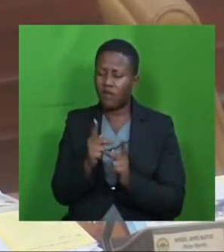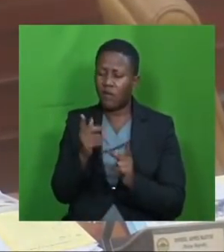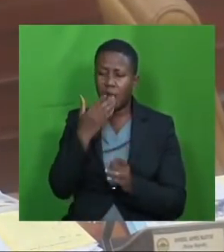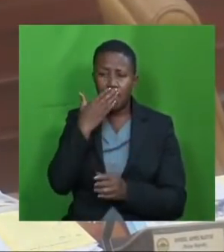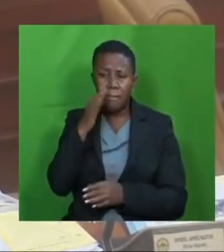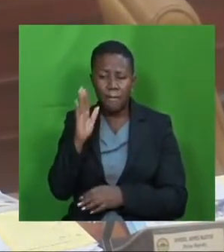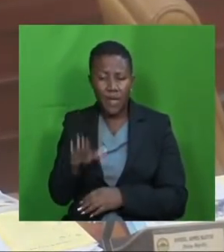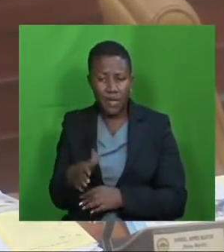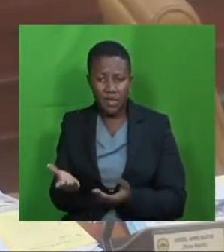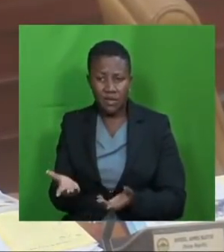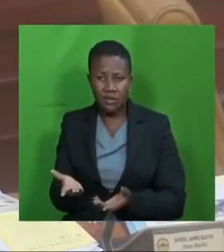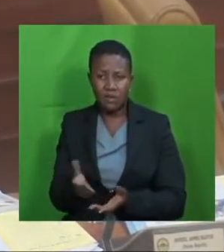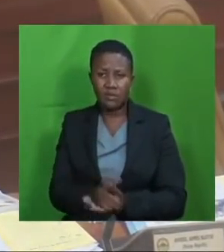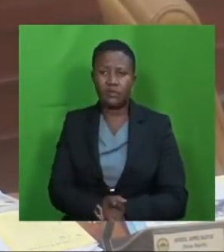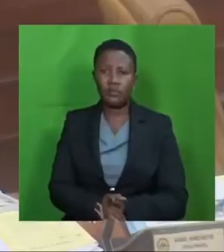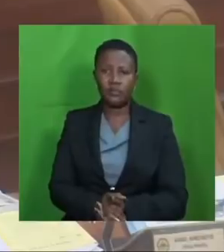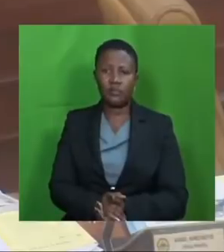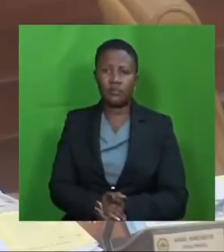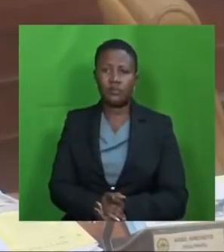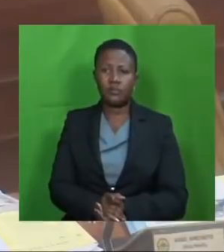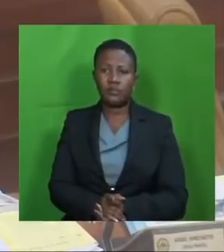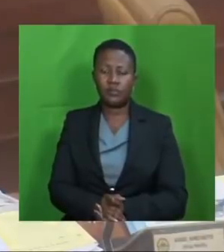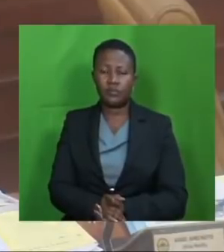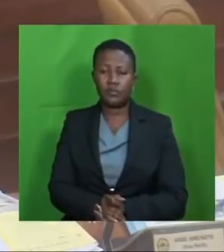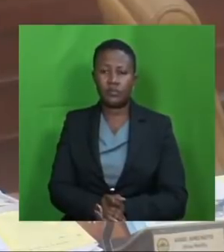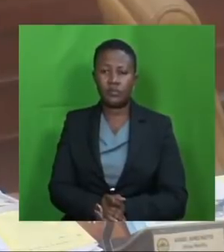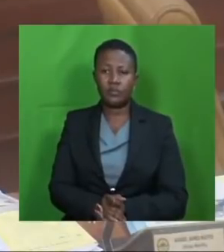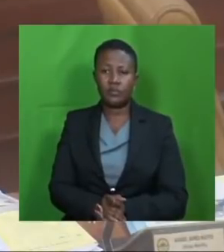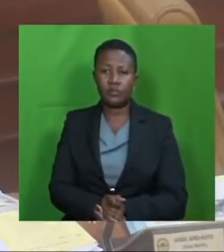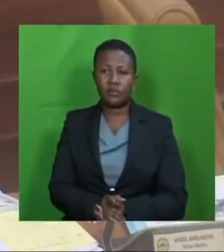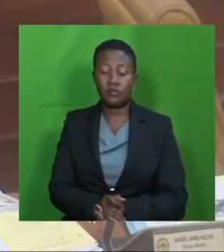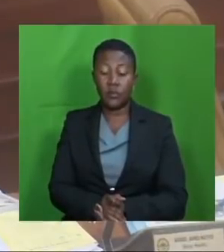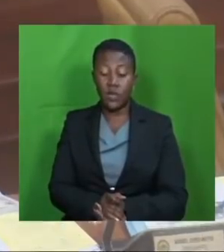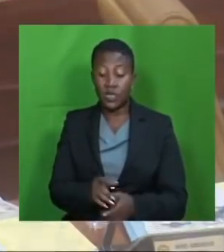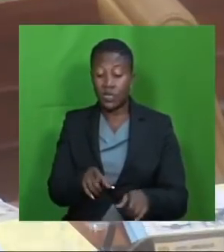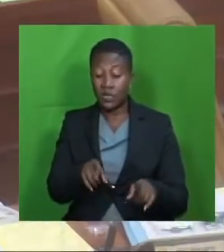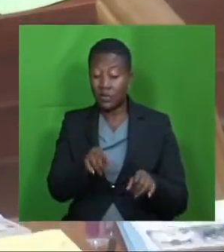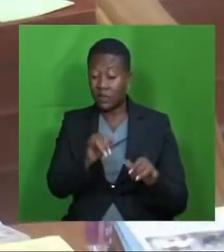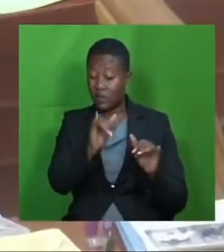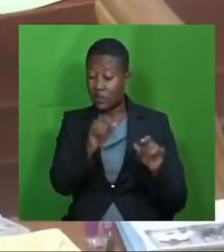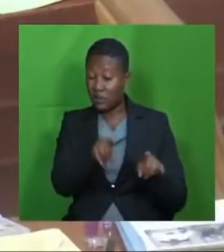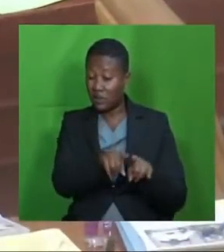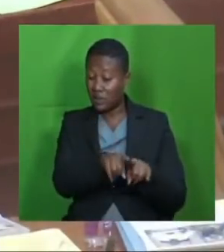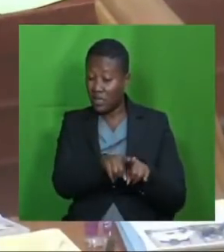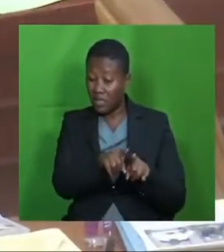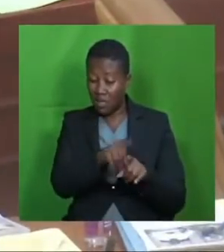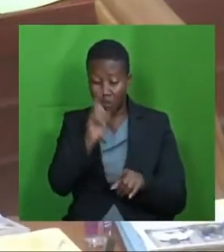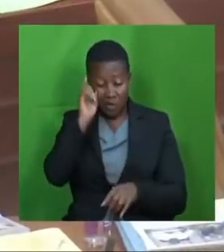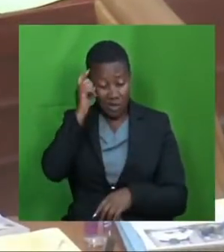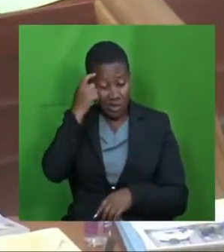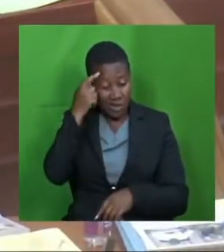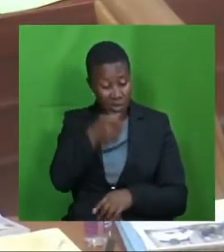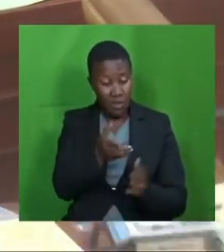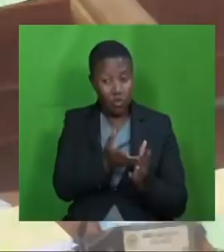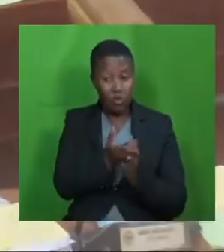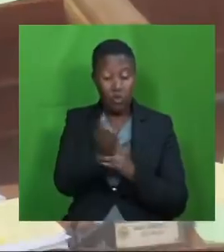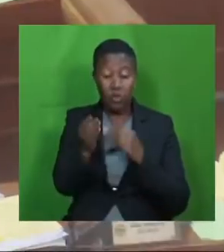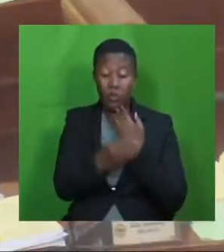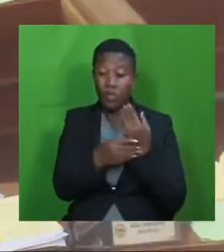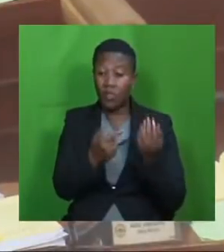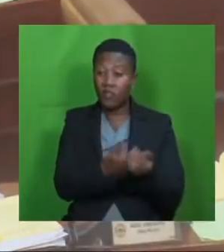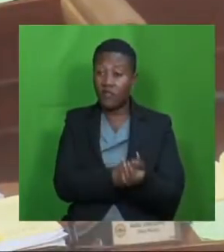and burdensome. Mr. Speaker, the same government, through the Bank of Ghana, announced